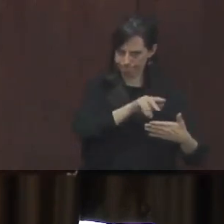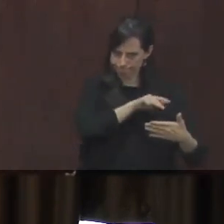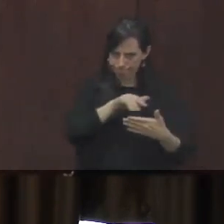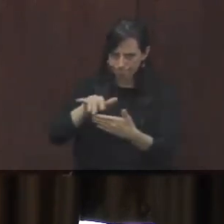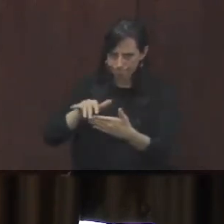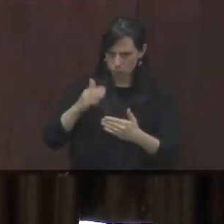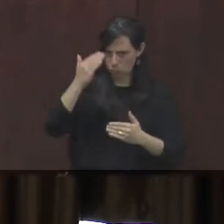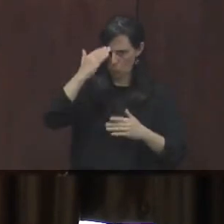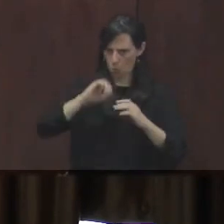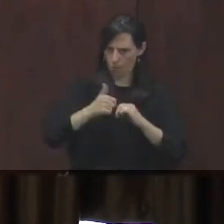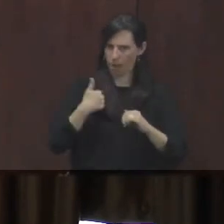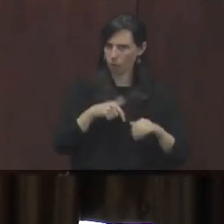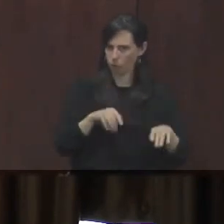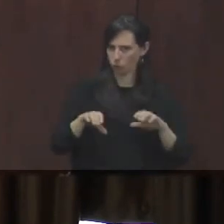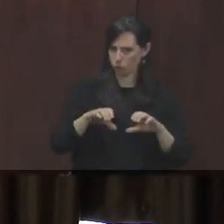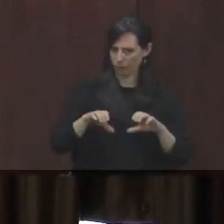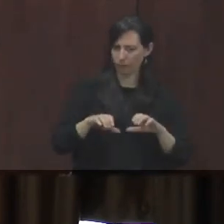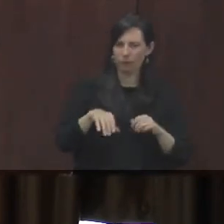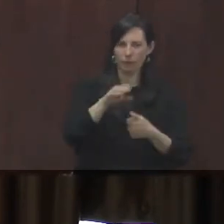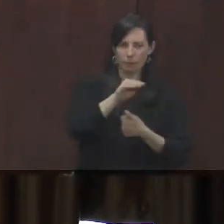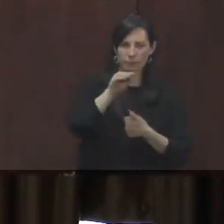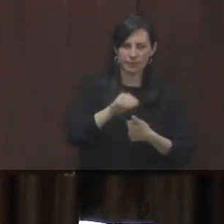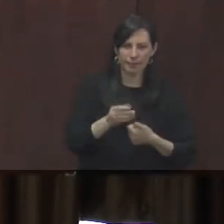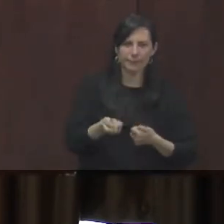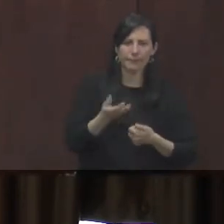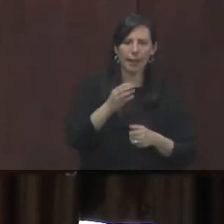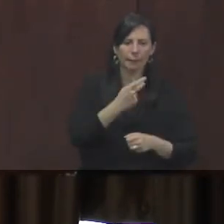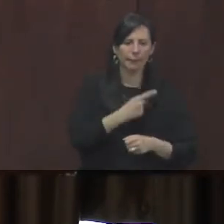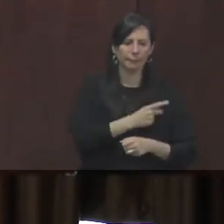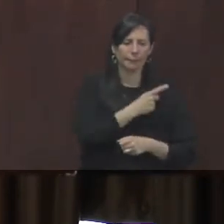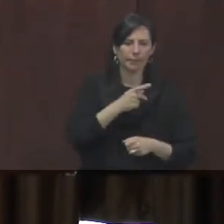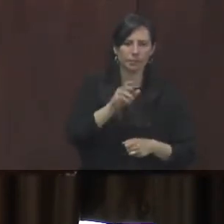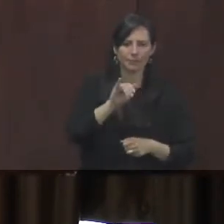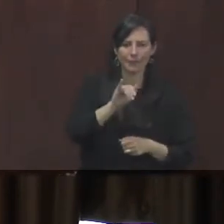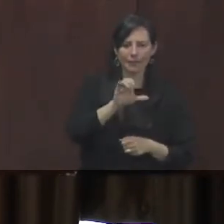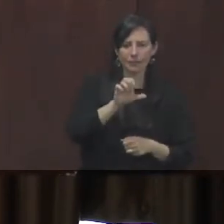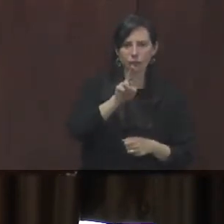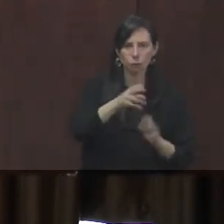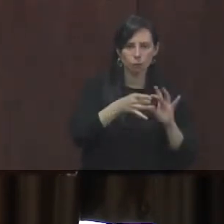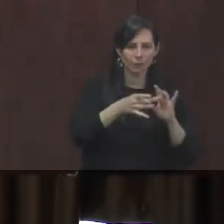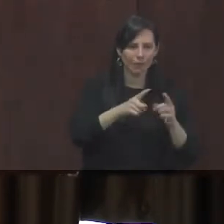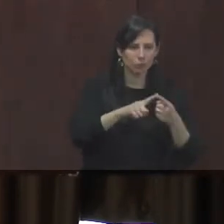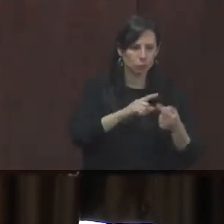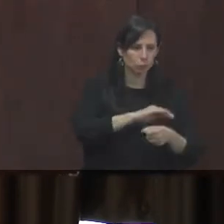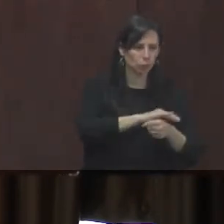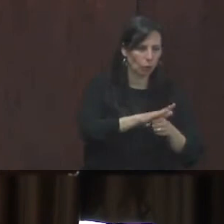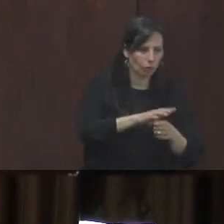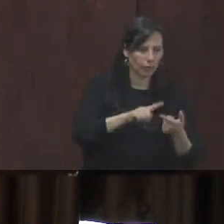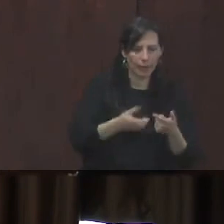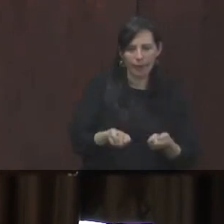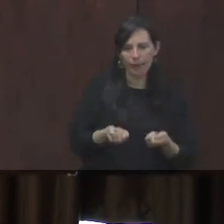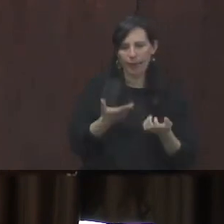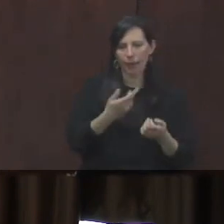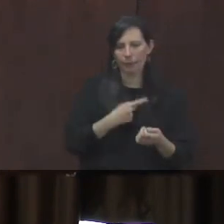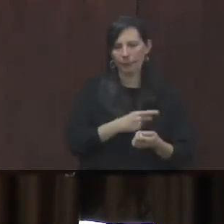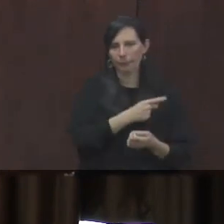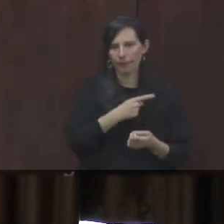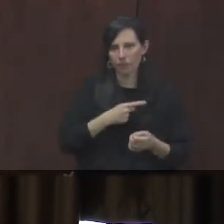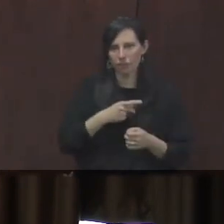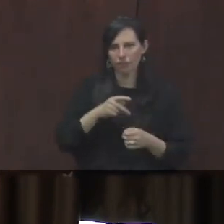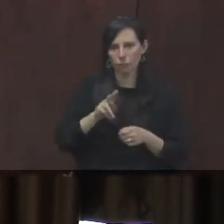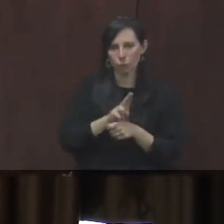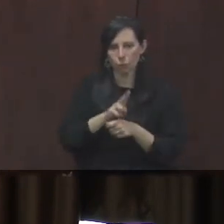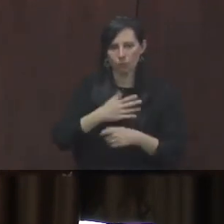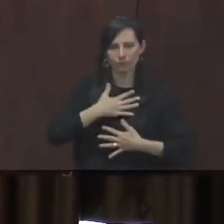we're doing. Percent of patients in our ICUs who are COVID related, percent of patients on ventilators, percent of ventilators